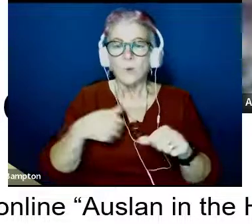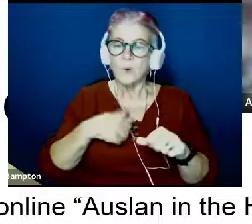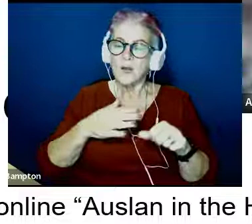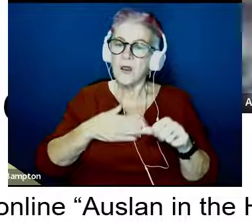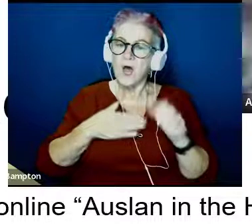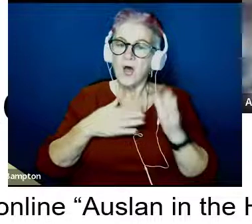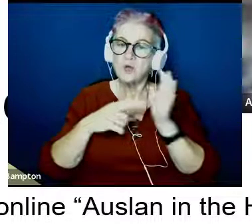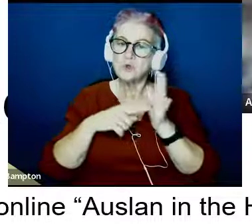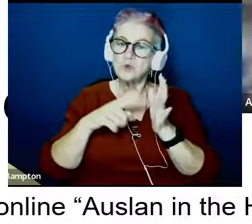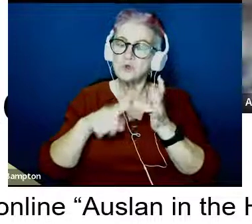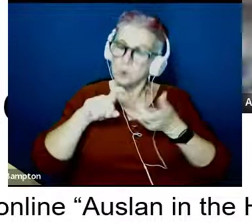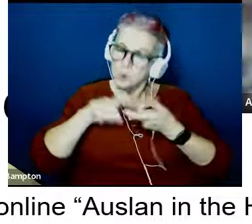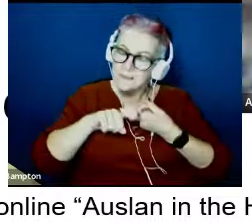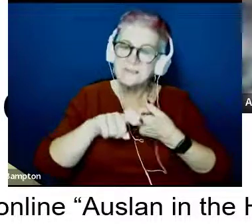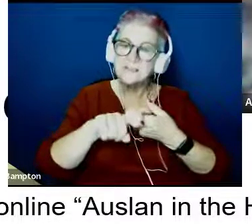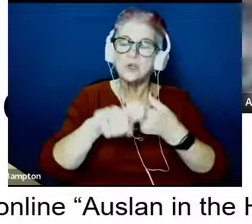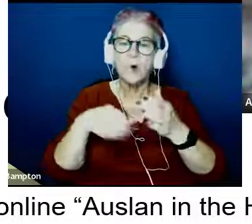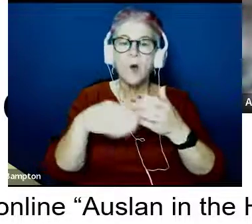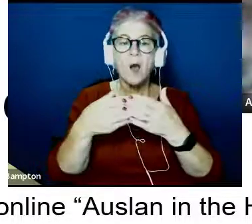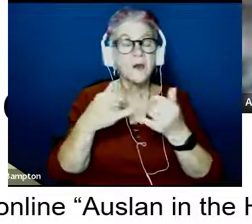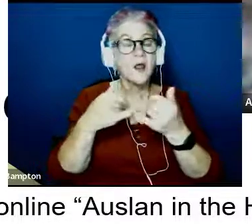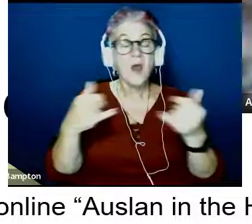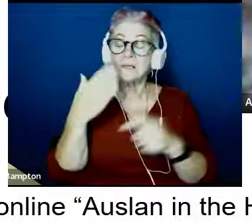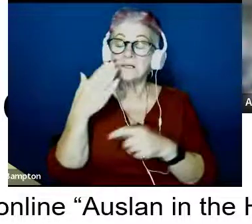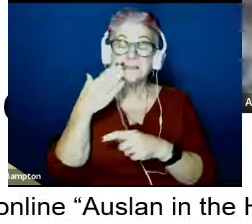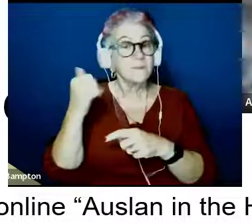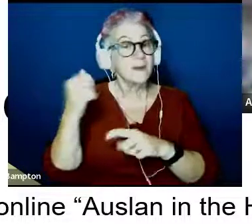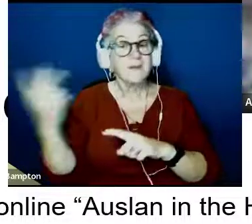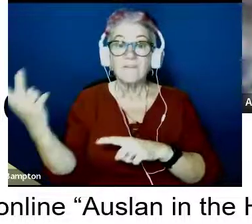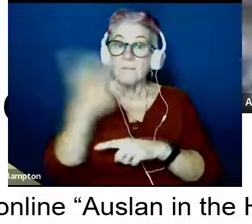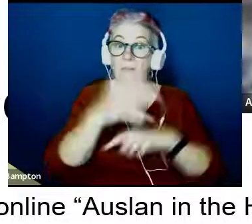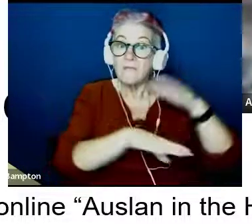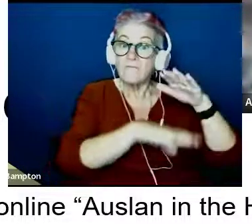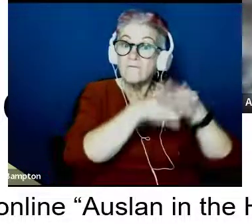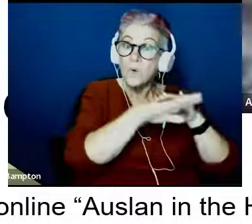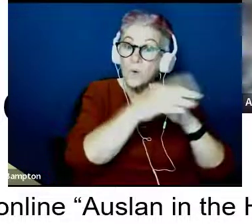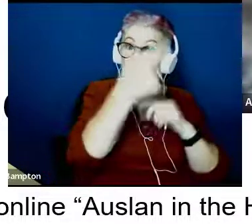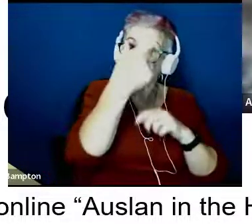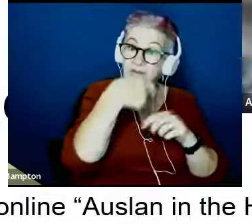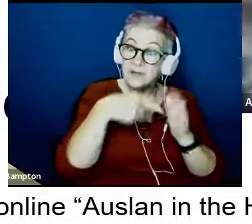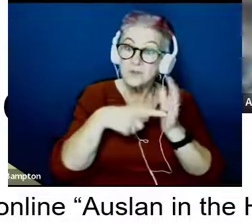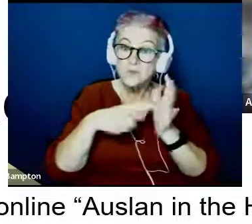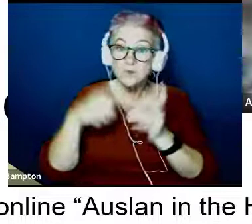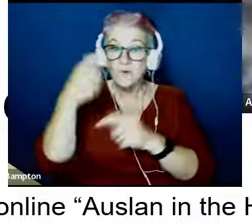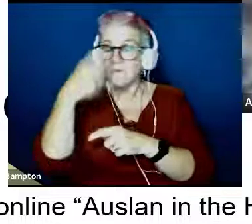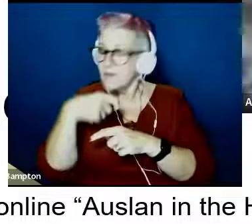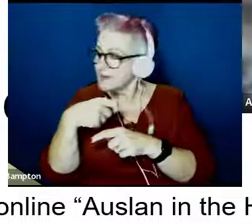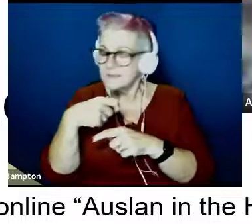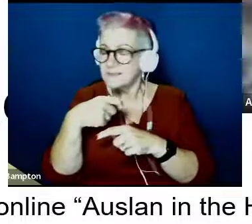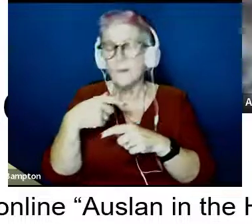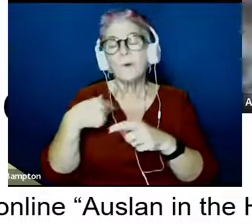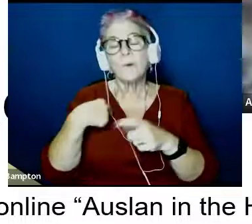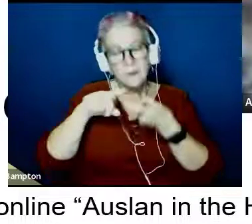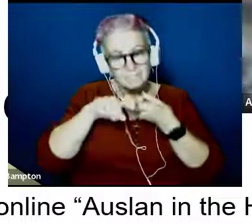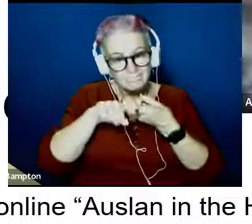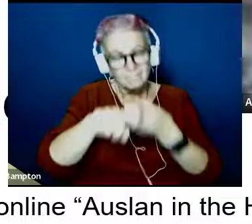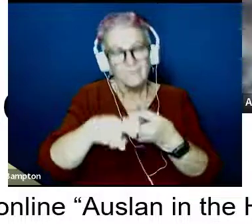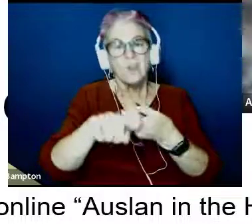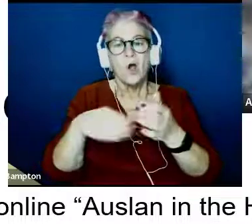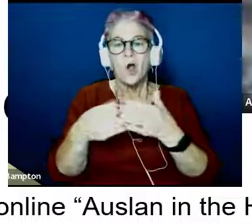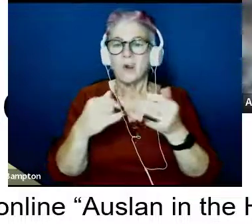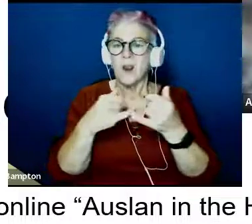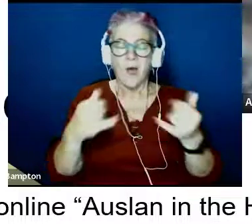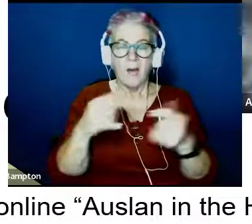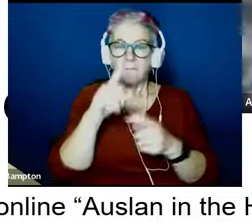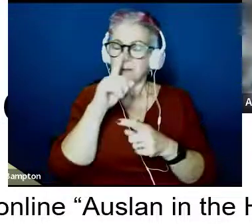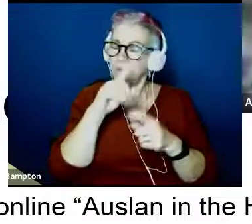continue the online element even when we're back fully face-to-face, because it has had such a great impact, and we know people really are getting a